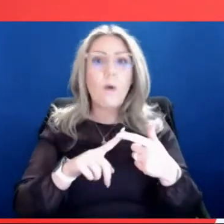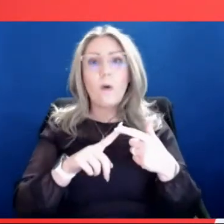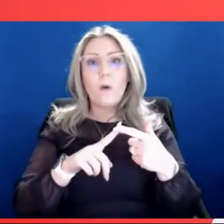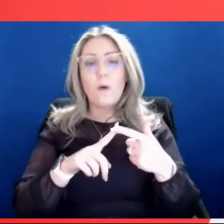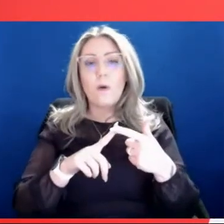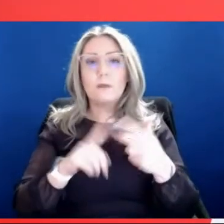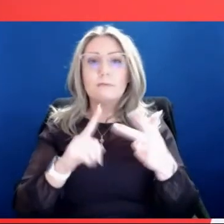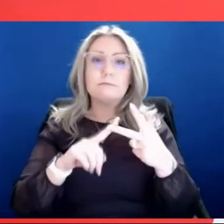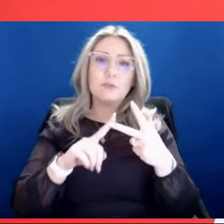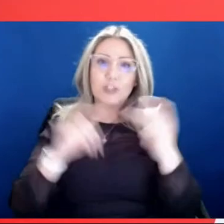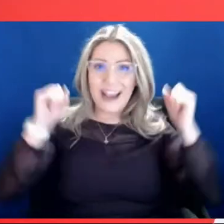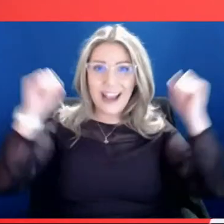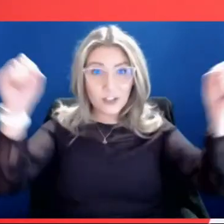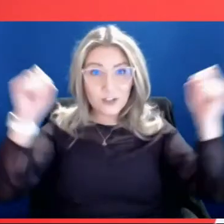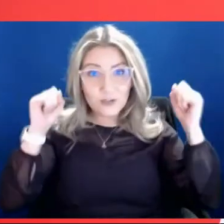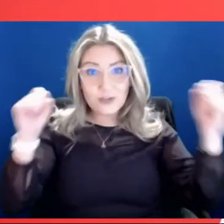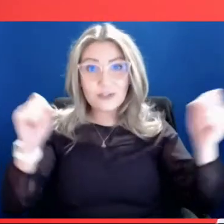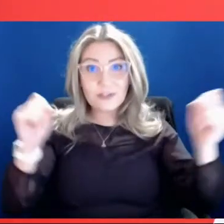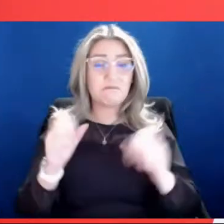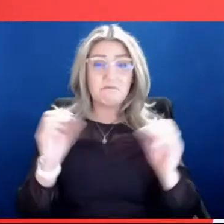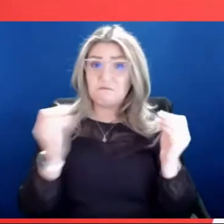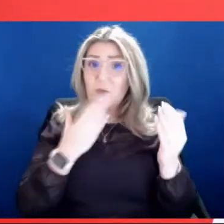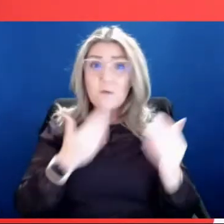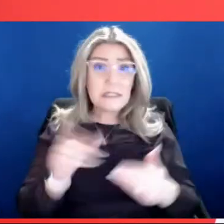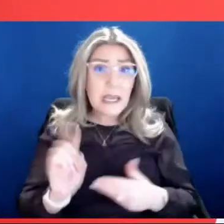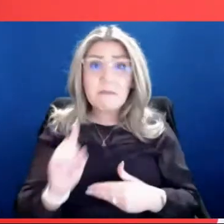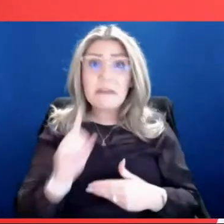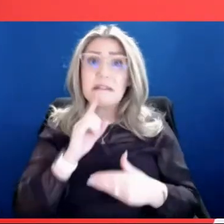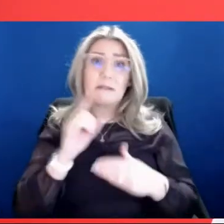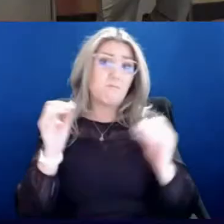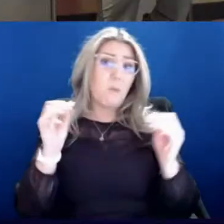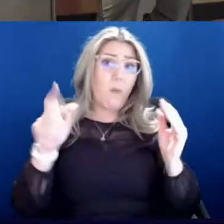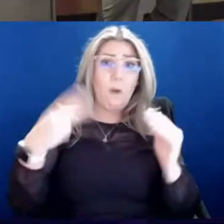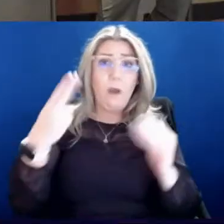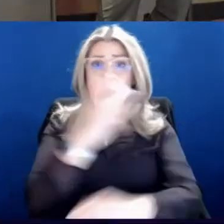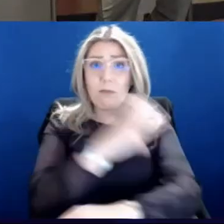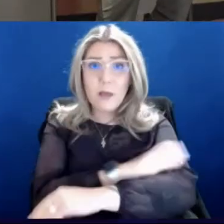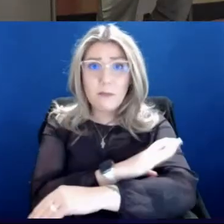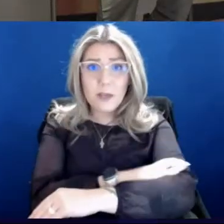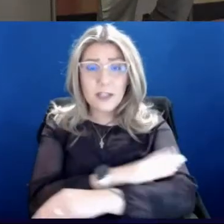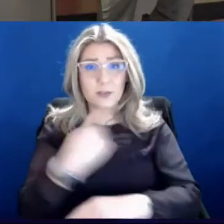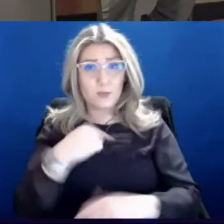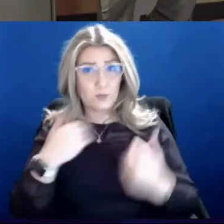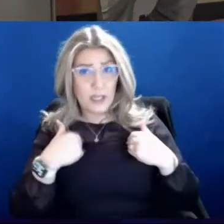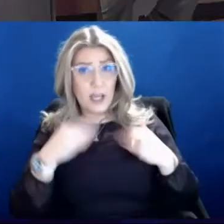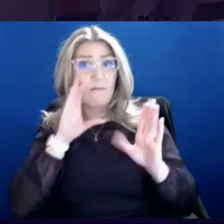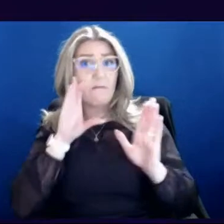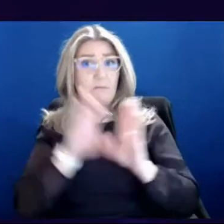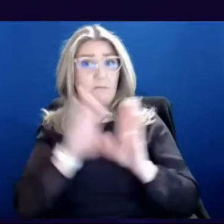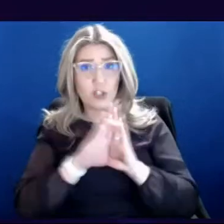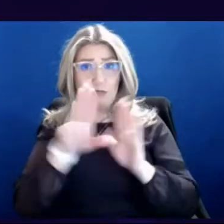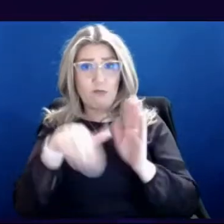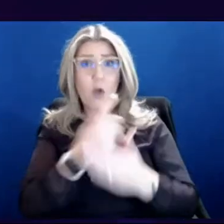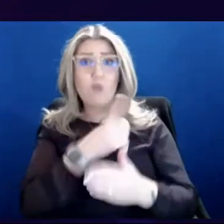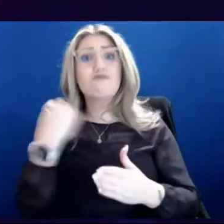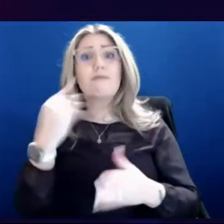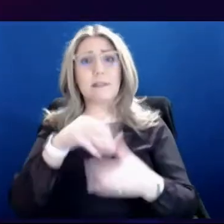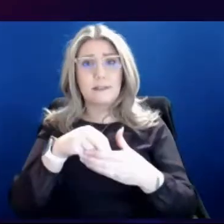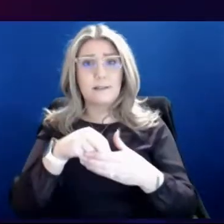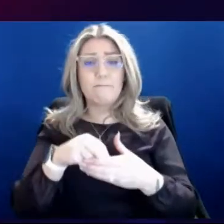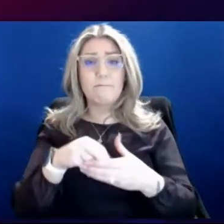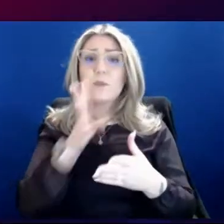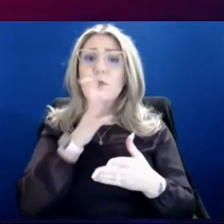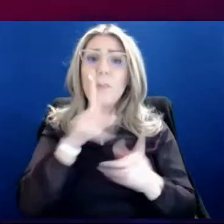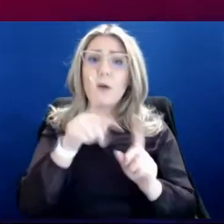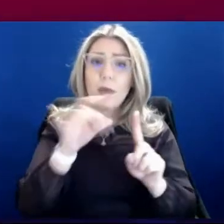exercise. I mean, didn't have diabetes, did not have high blood pressure. And we have a picture of risk factors that you told us about. So when we talk about this, I want to